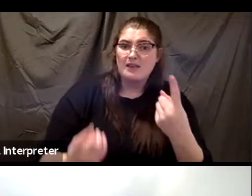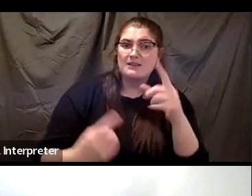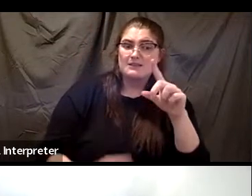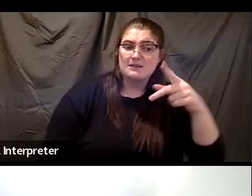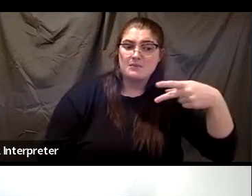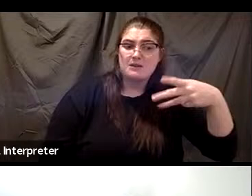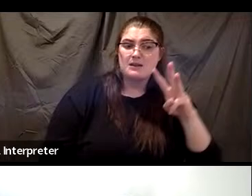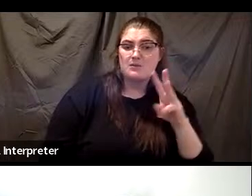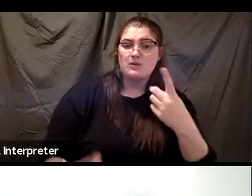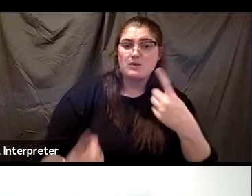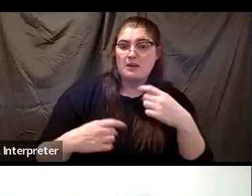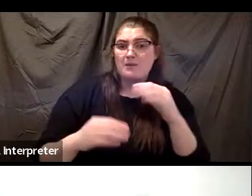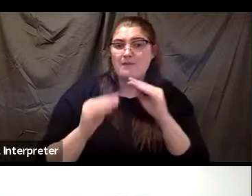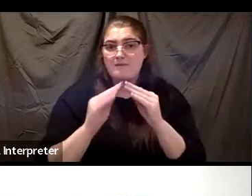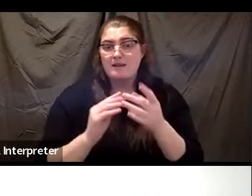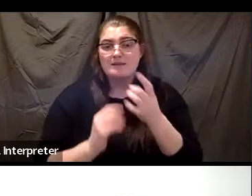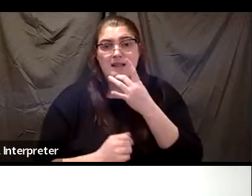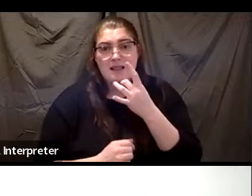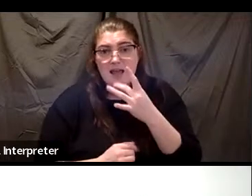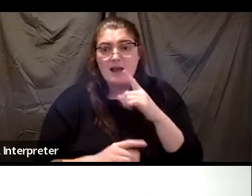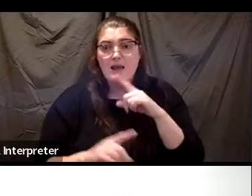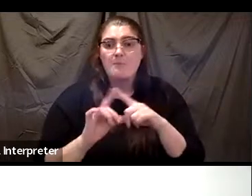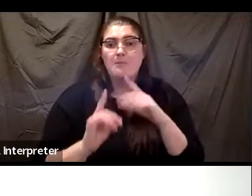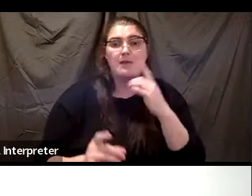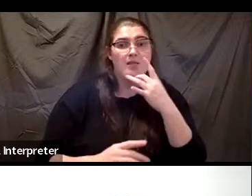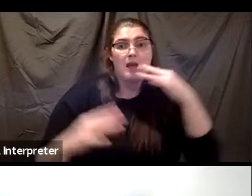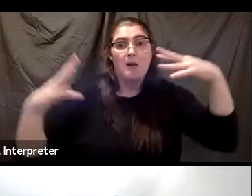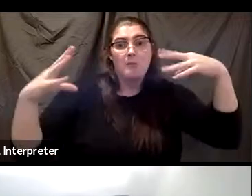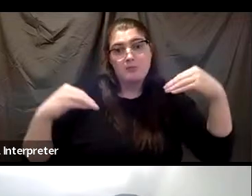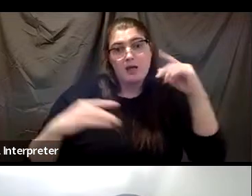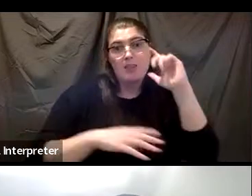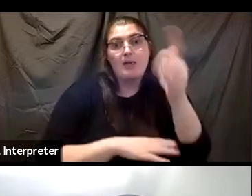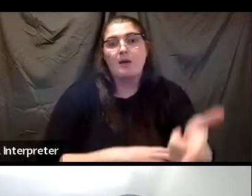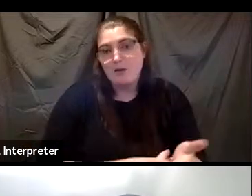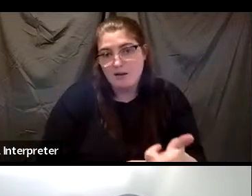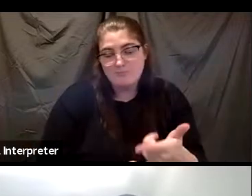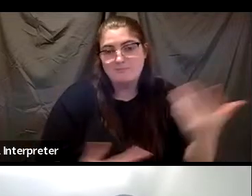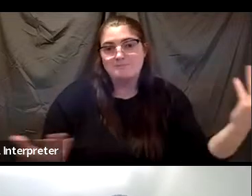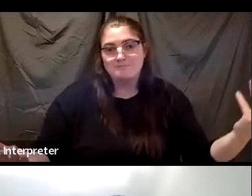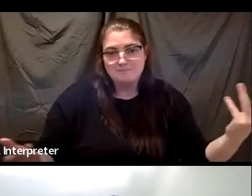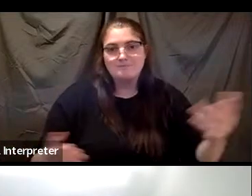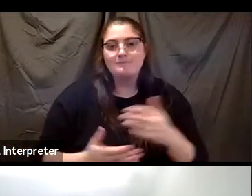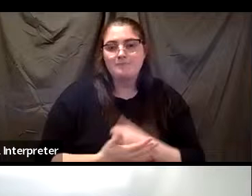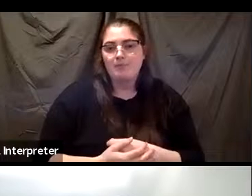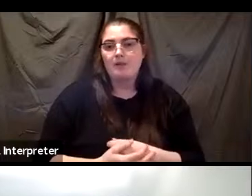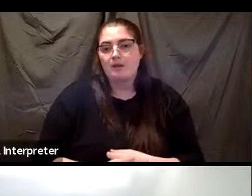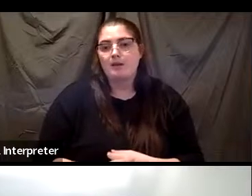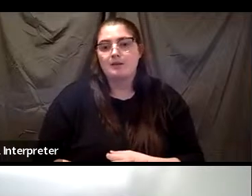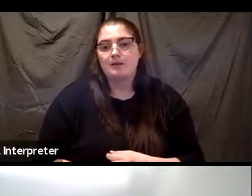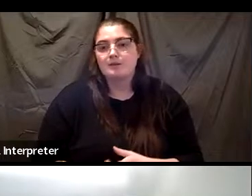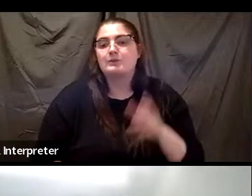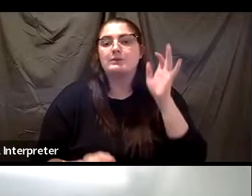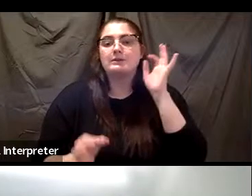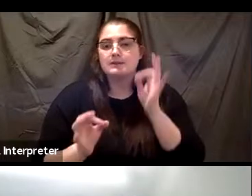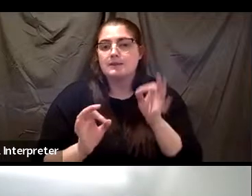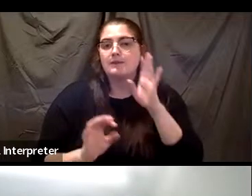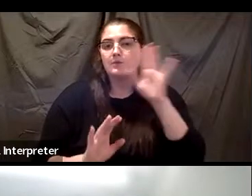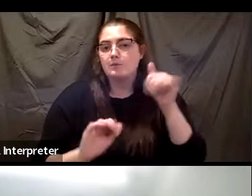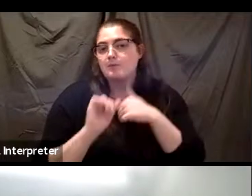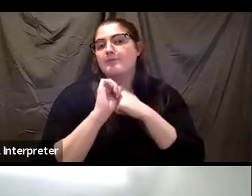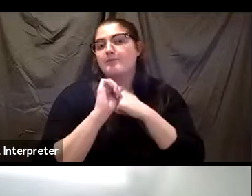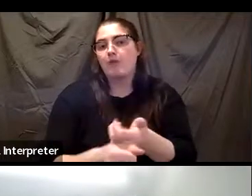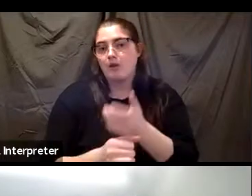did fix the light, but the light went out later on after that. So um, I'm definitely willing to follow up